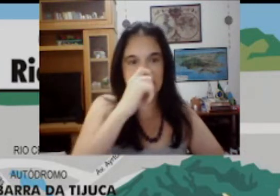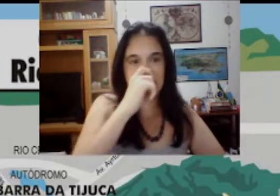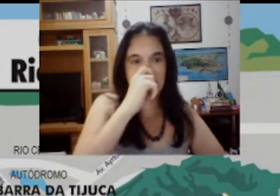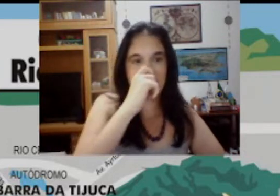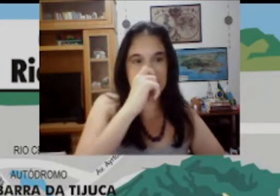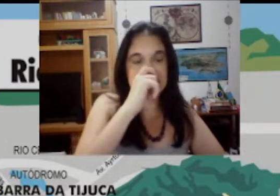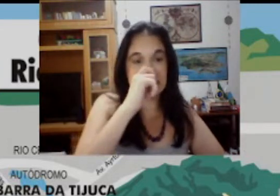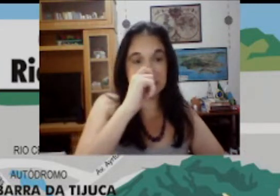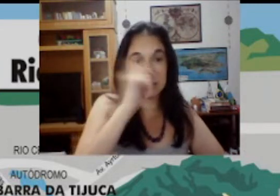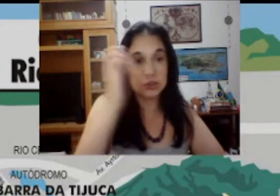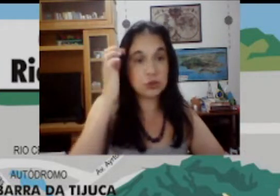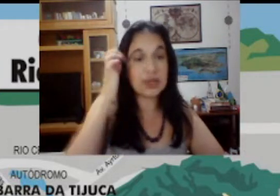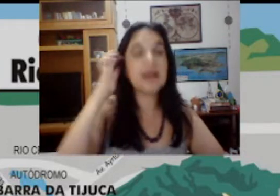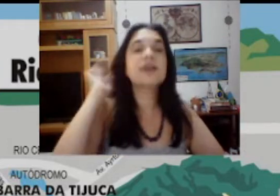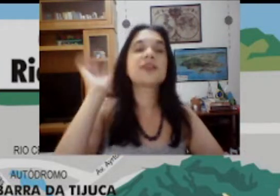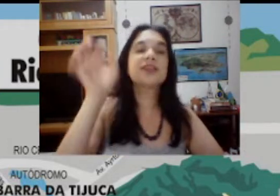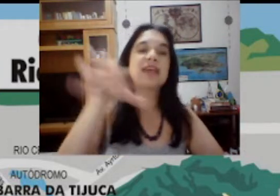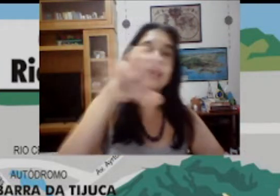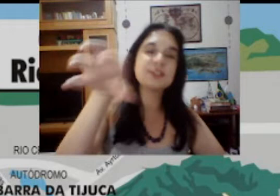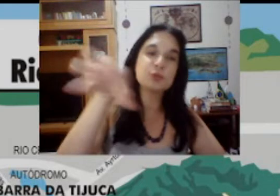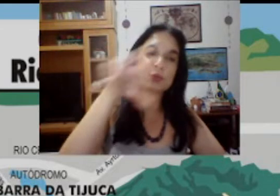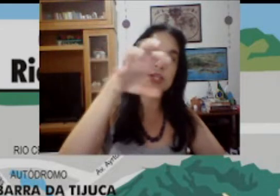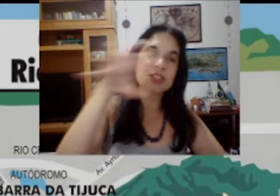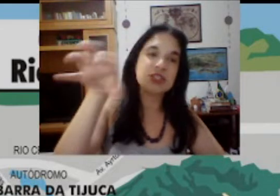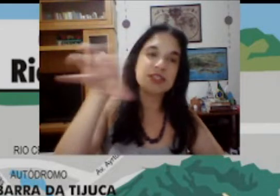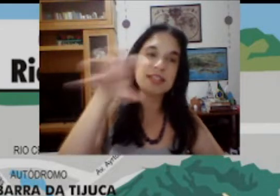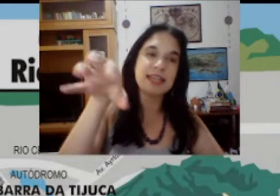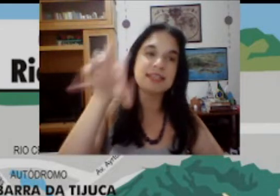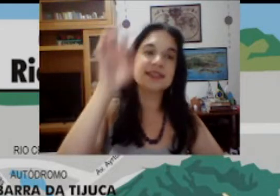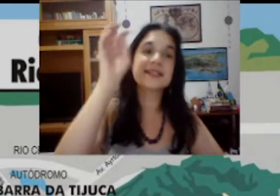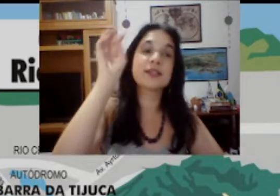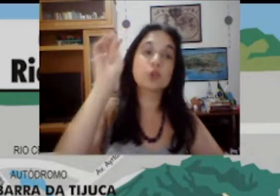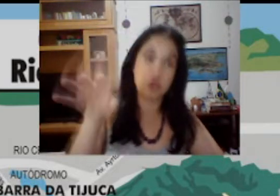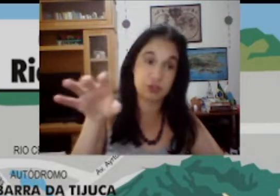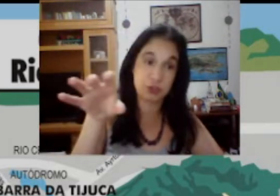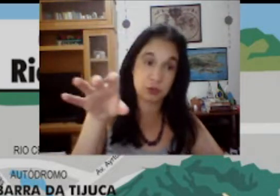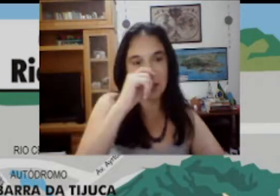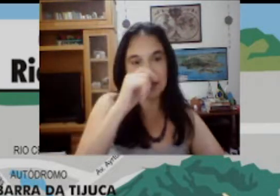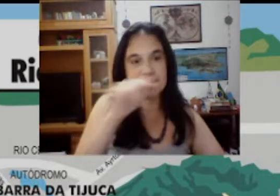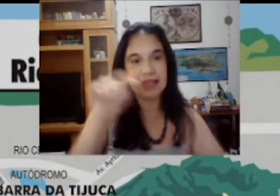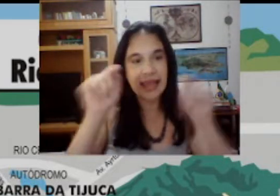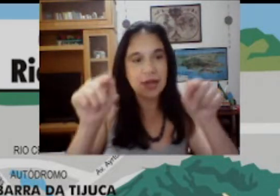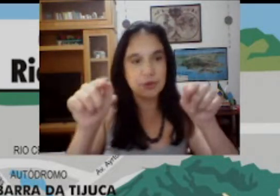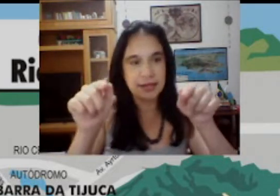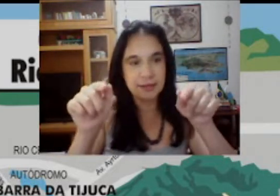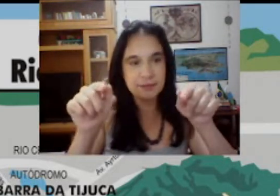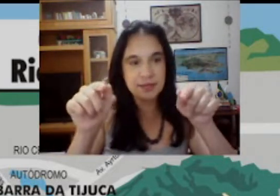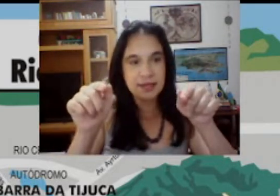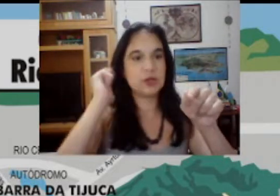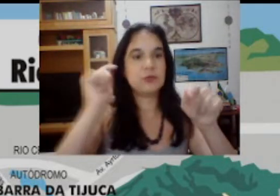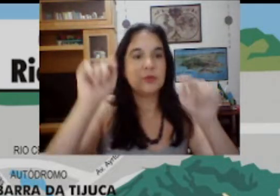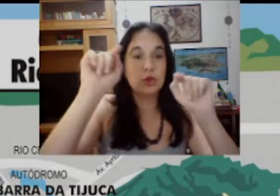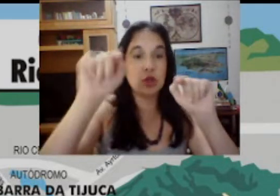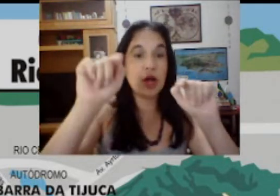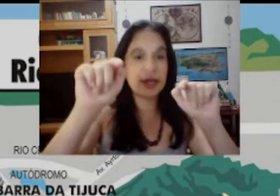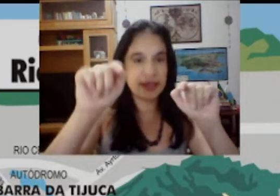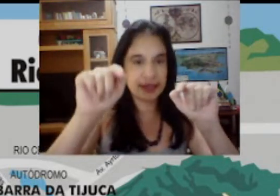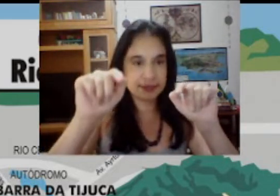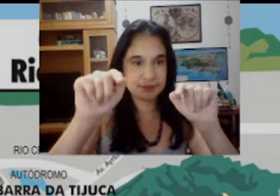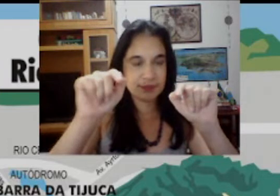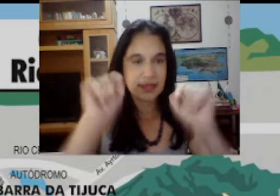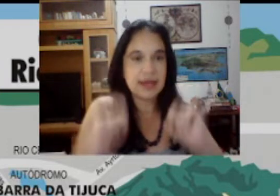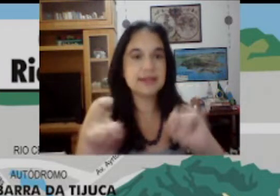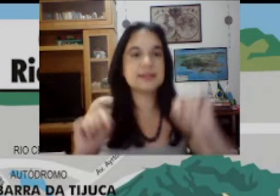Tijuca. Where it says Tijuca, that region is the north zone. And the area from